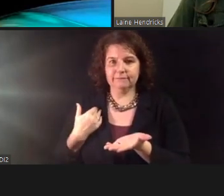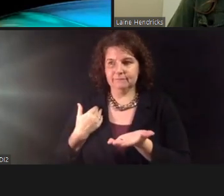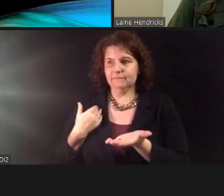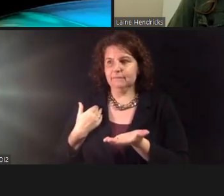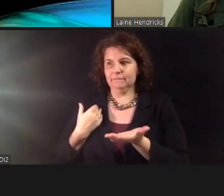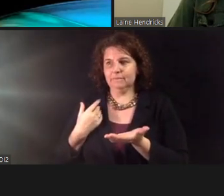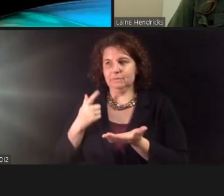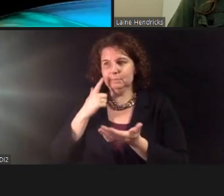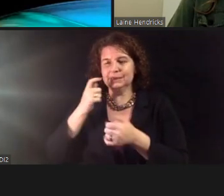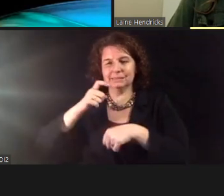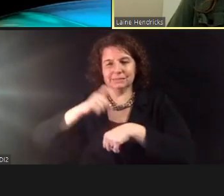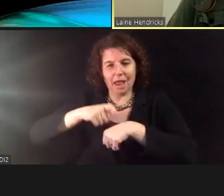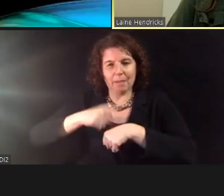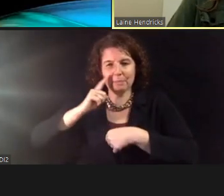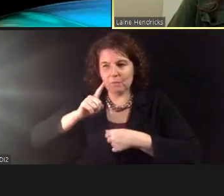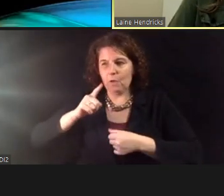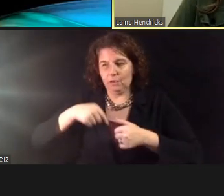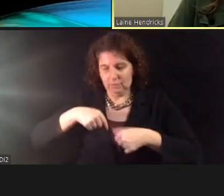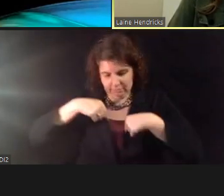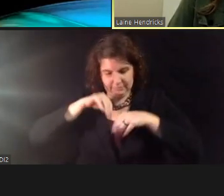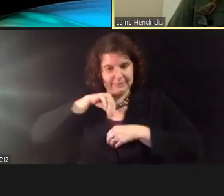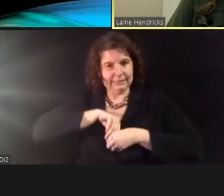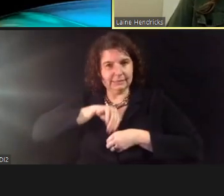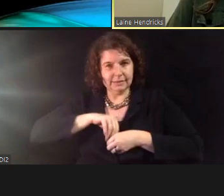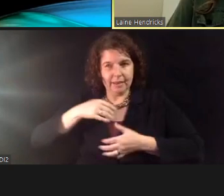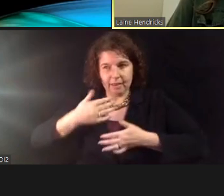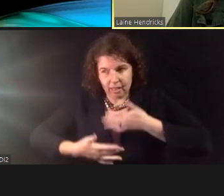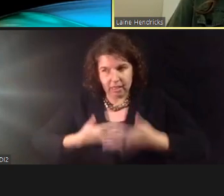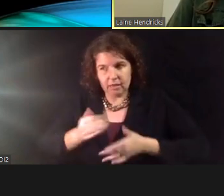test. Interesting. Okay.